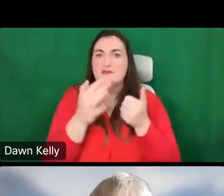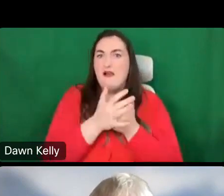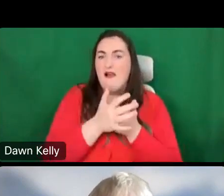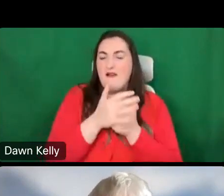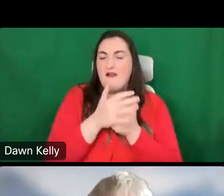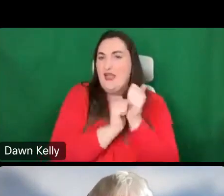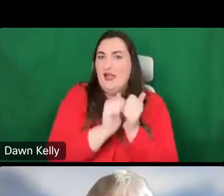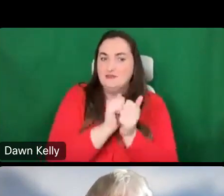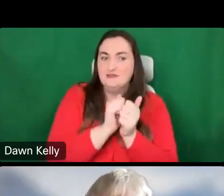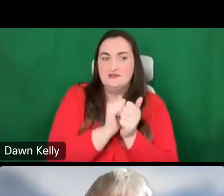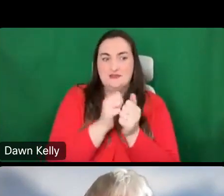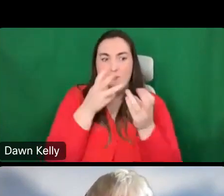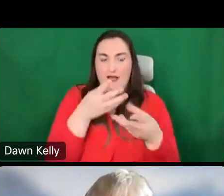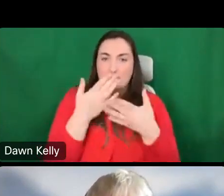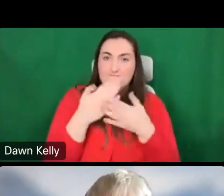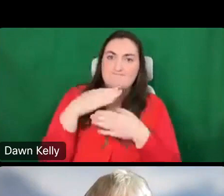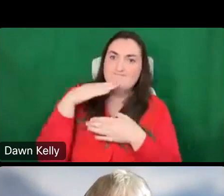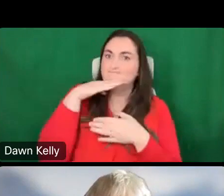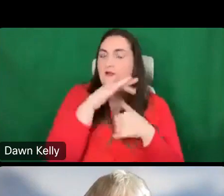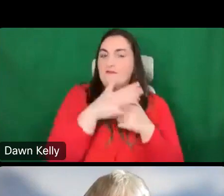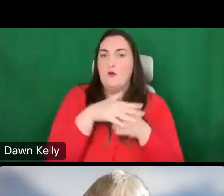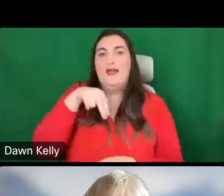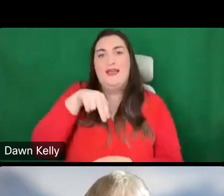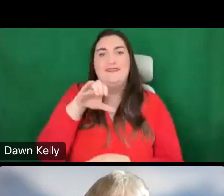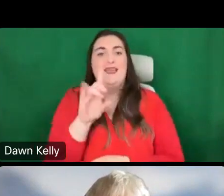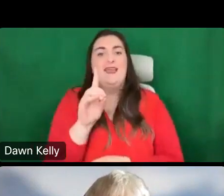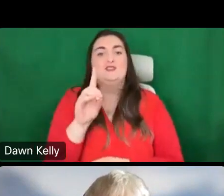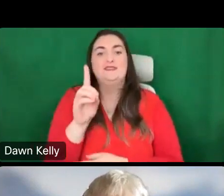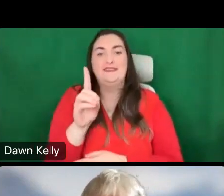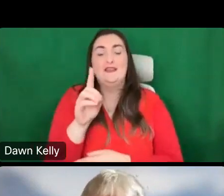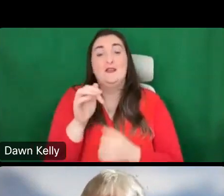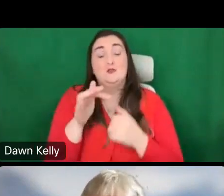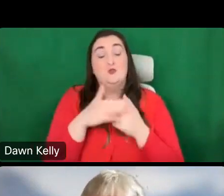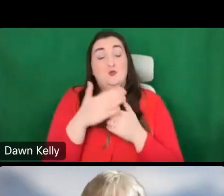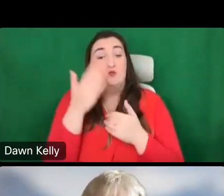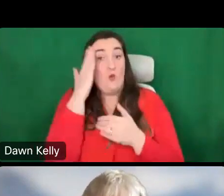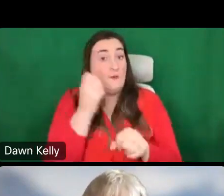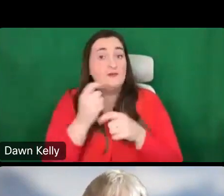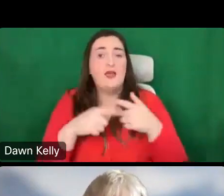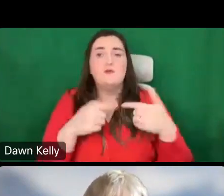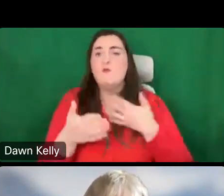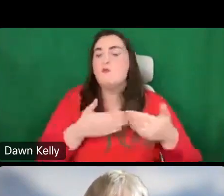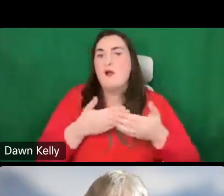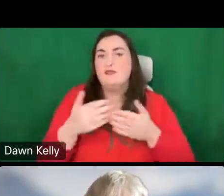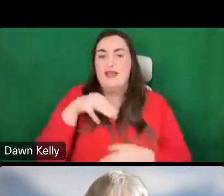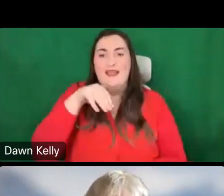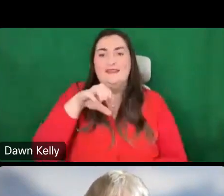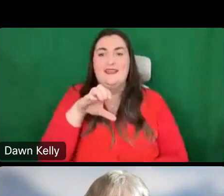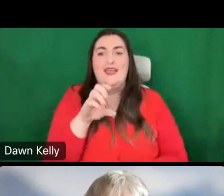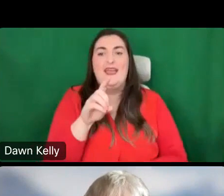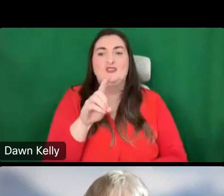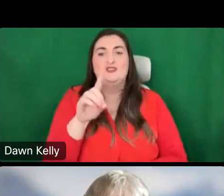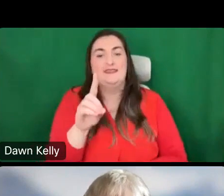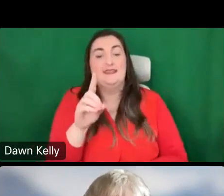Act that are going to be important for NCHDs to know about? And what are the things maybe that NCHDs are talking about that